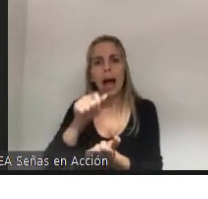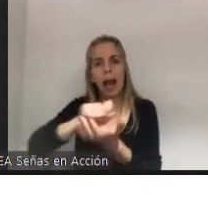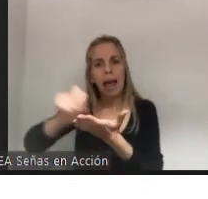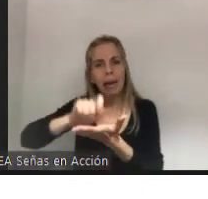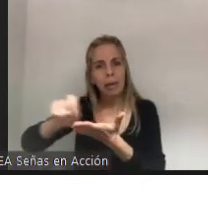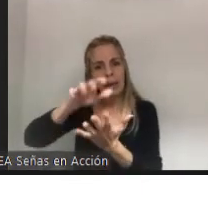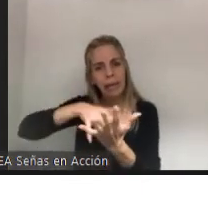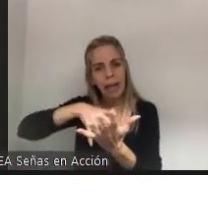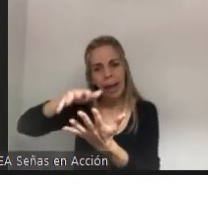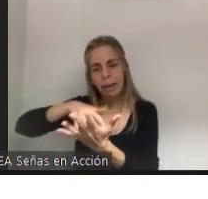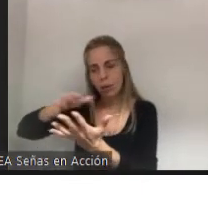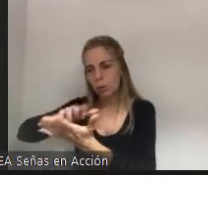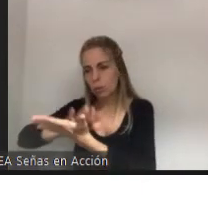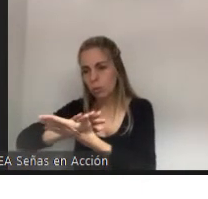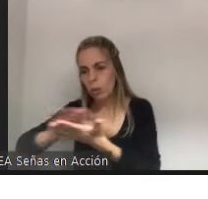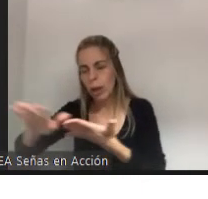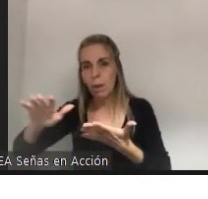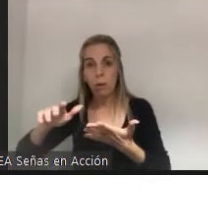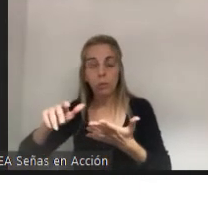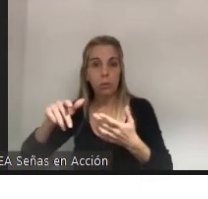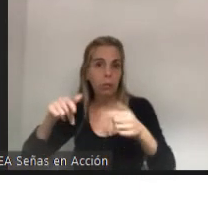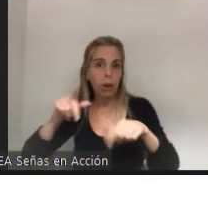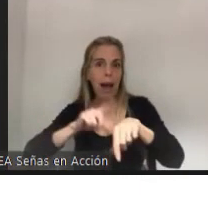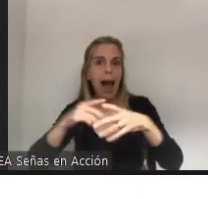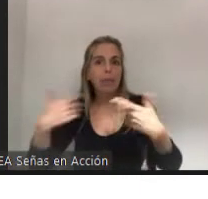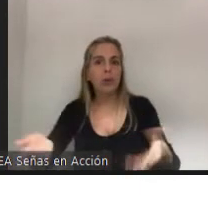publish texts from big